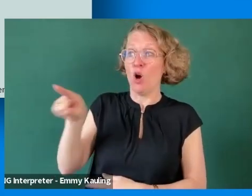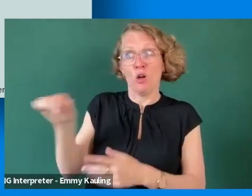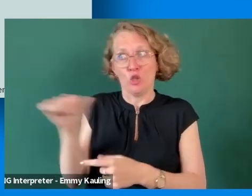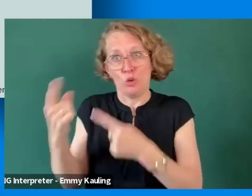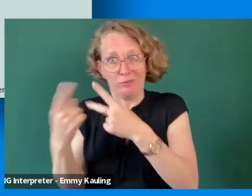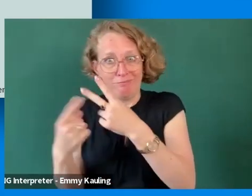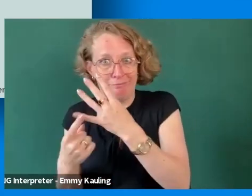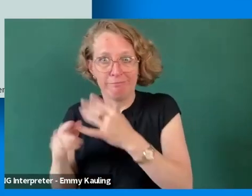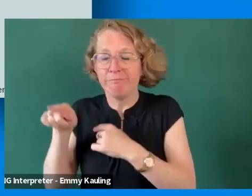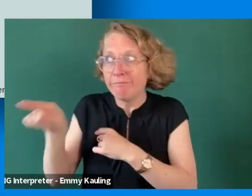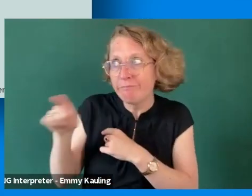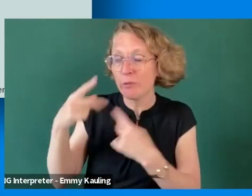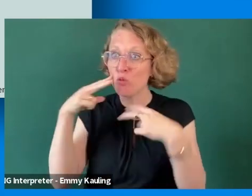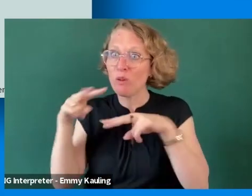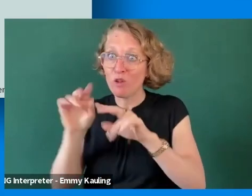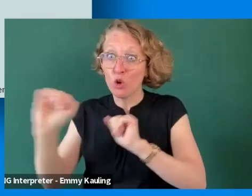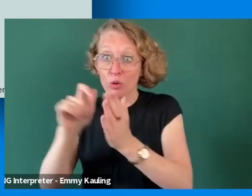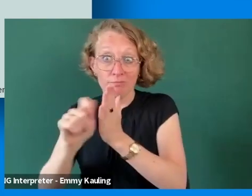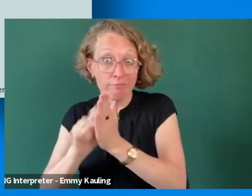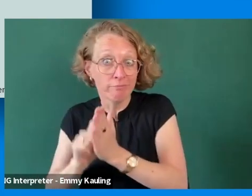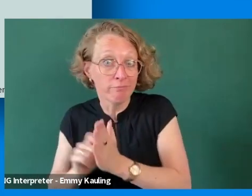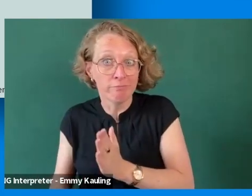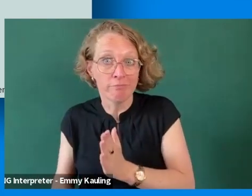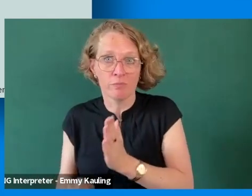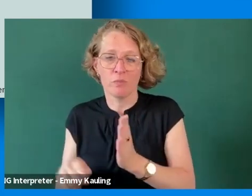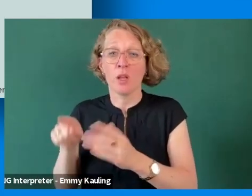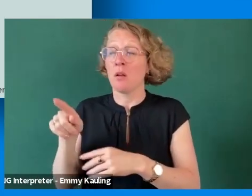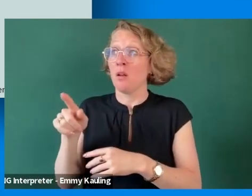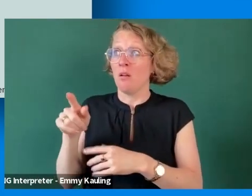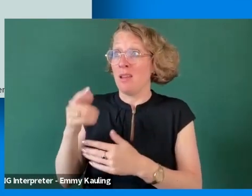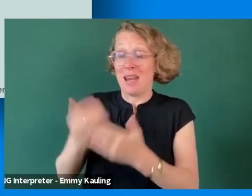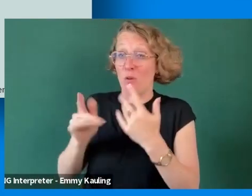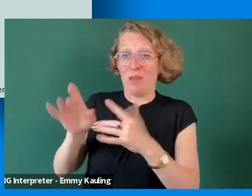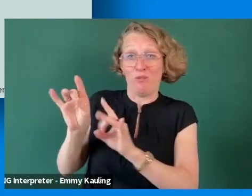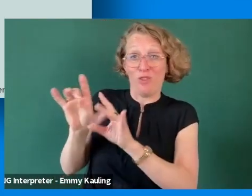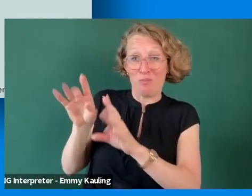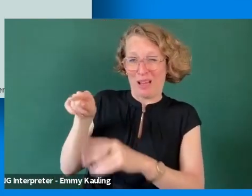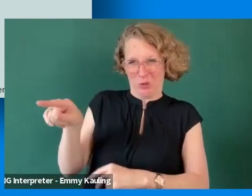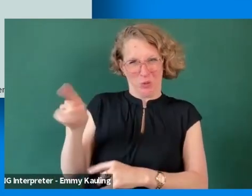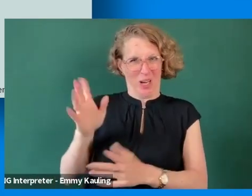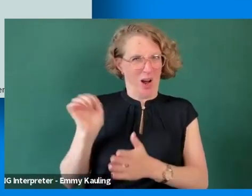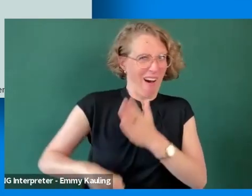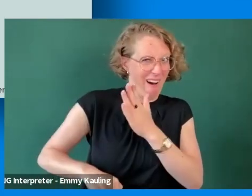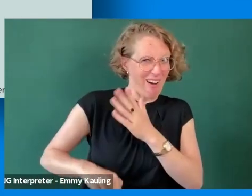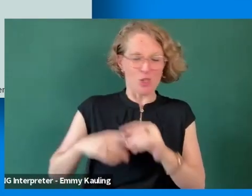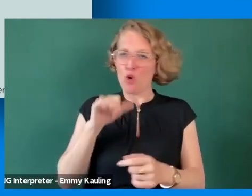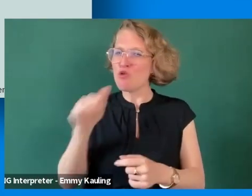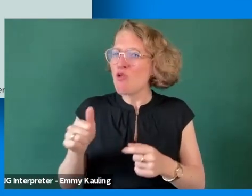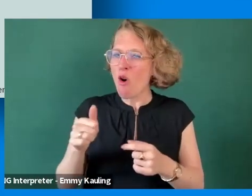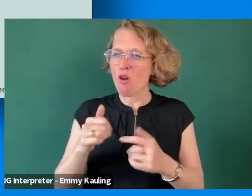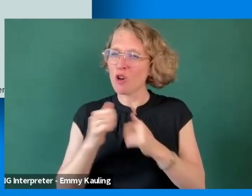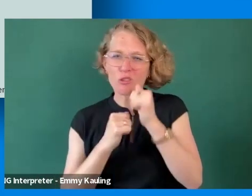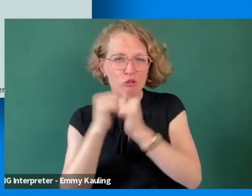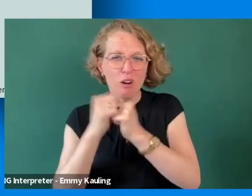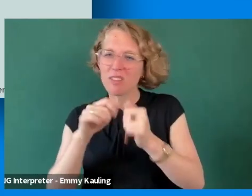that their reviews and the feedback that they are writing it either isn't very helpful or is quite harsh or isn't constructive. So